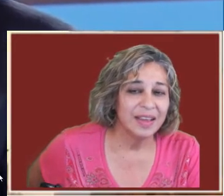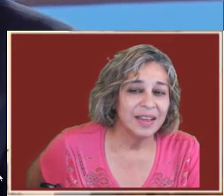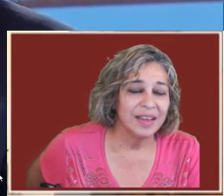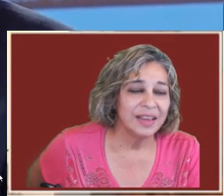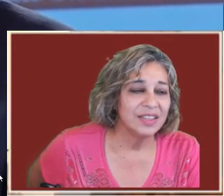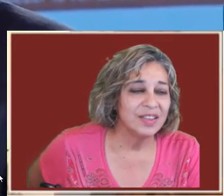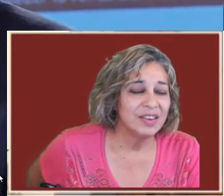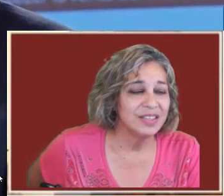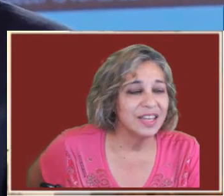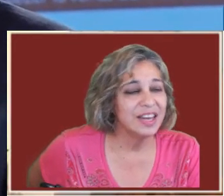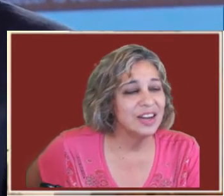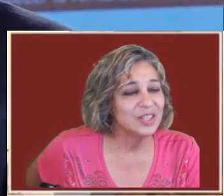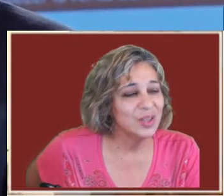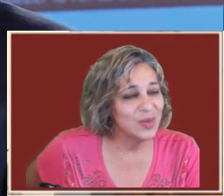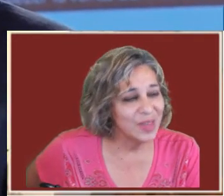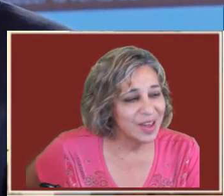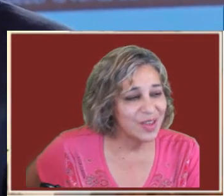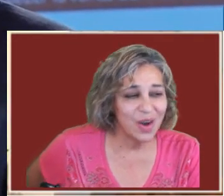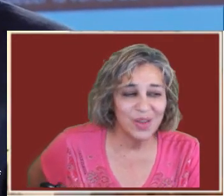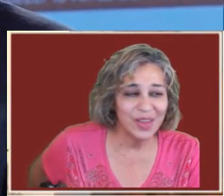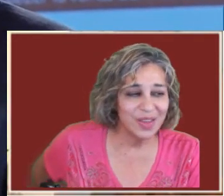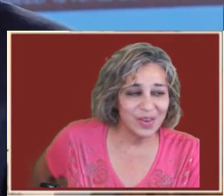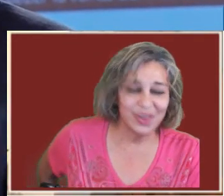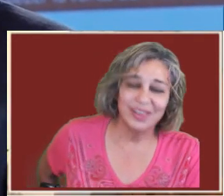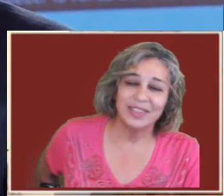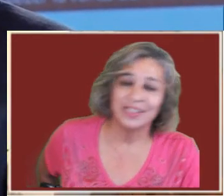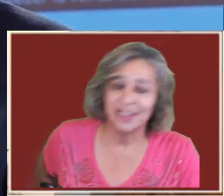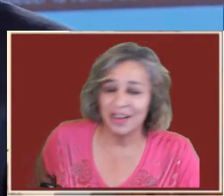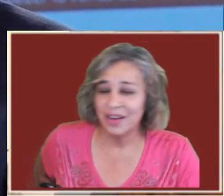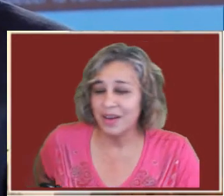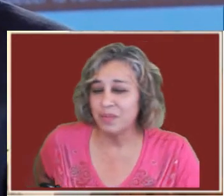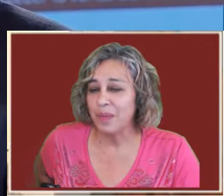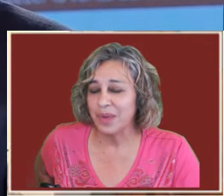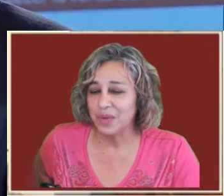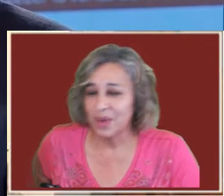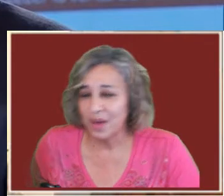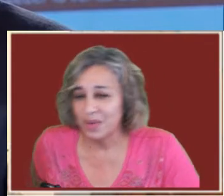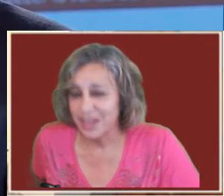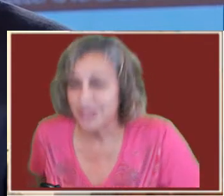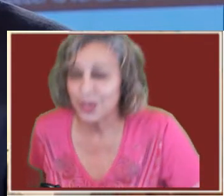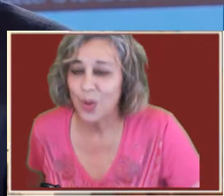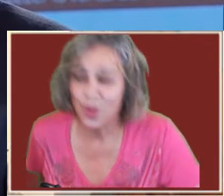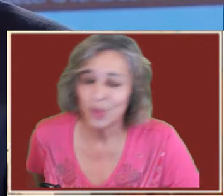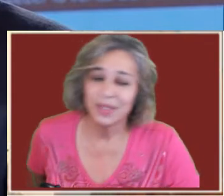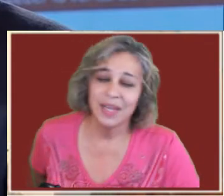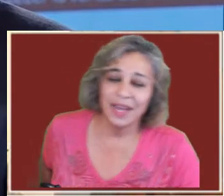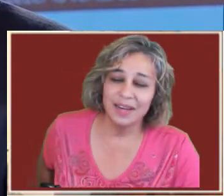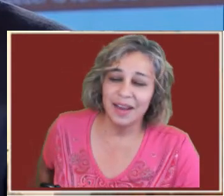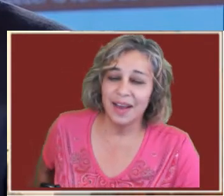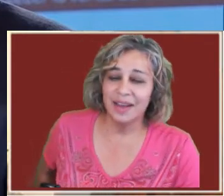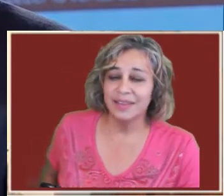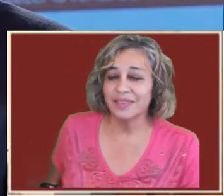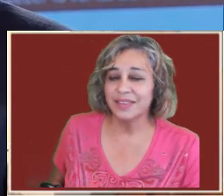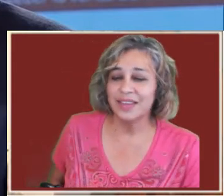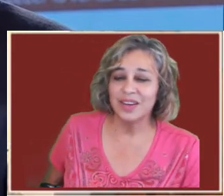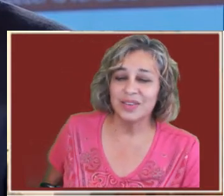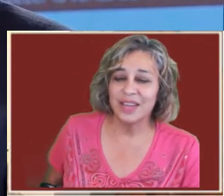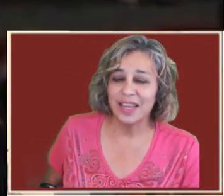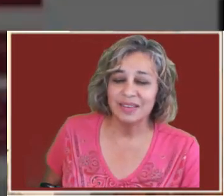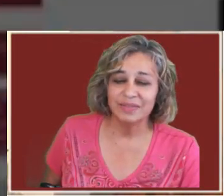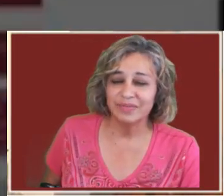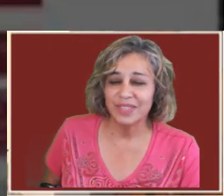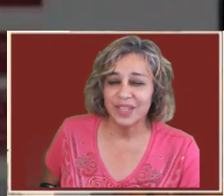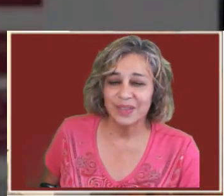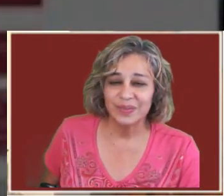2007. So they're saying also all the other goods and property were already sold and